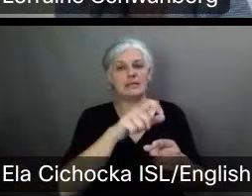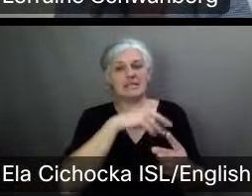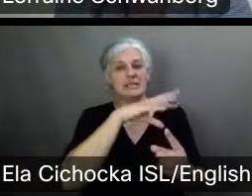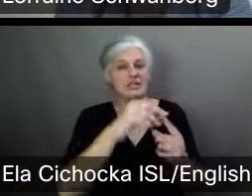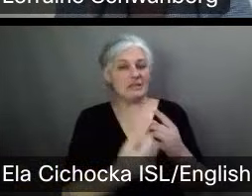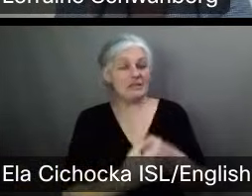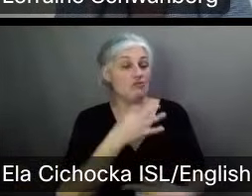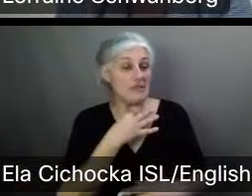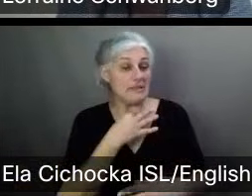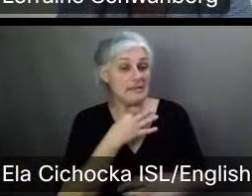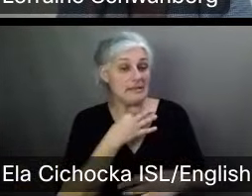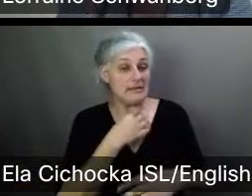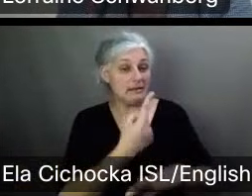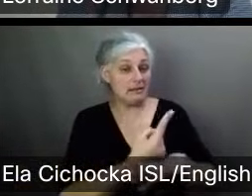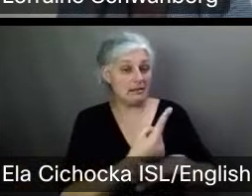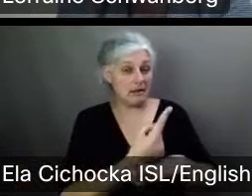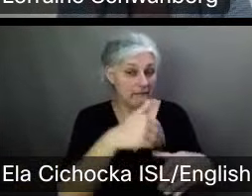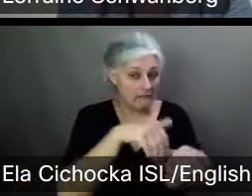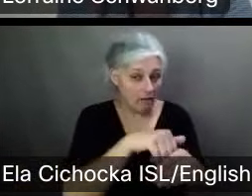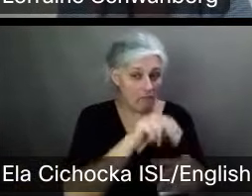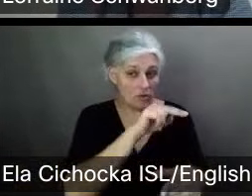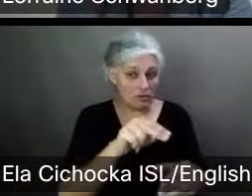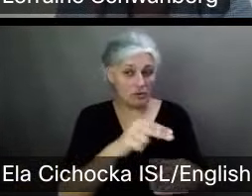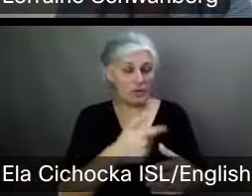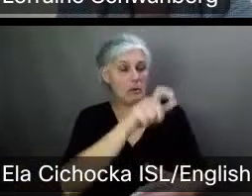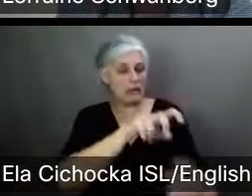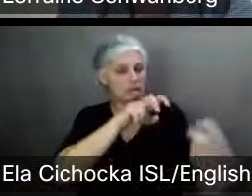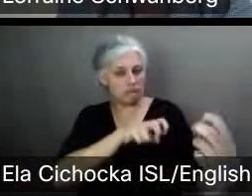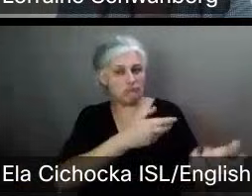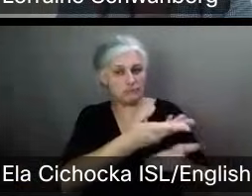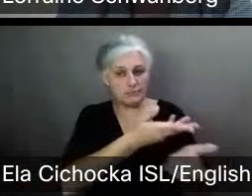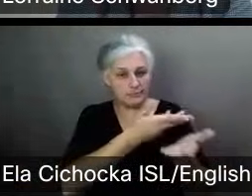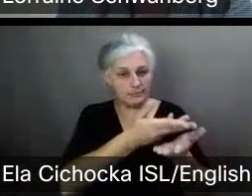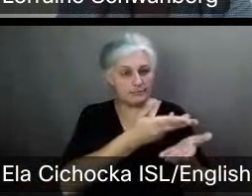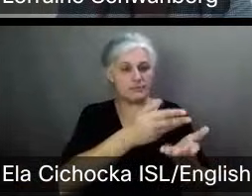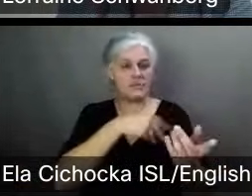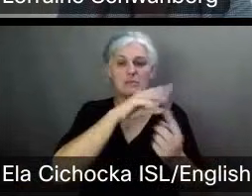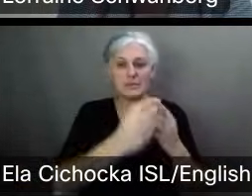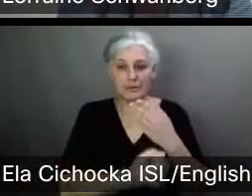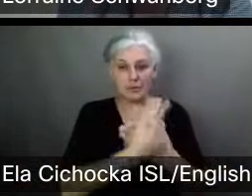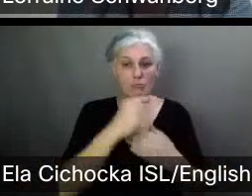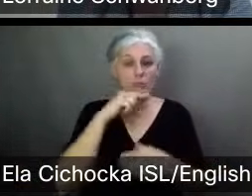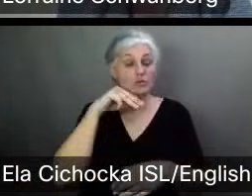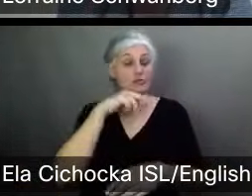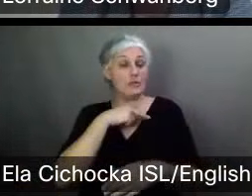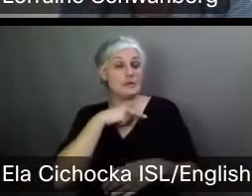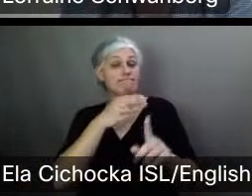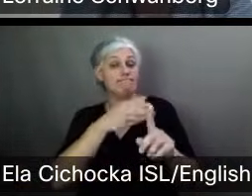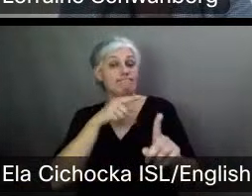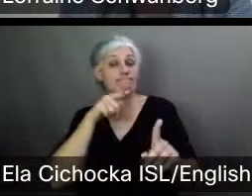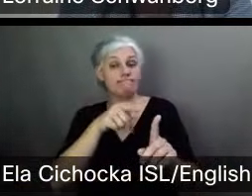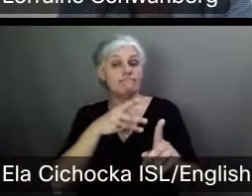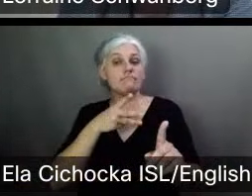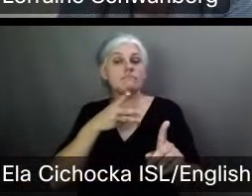risk? So how do we empower patients by talking to them about particular incidents? But it's very much recognized that it wouldn't